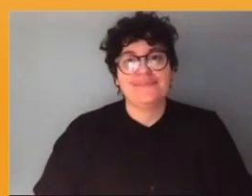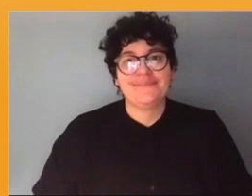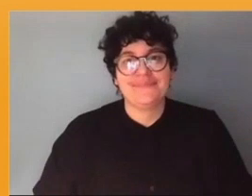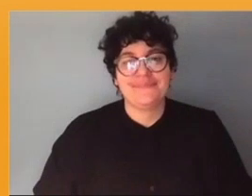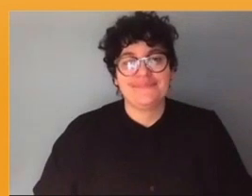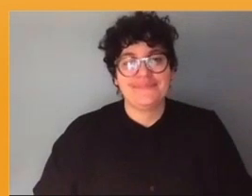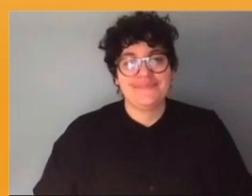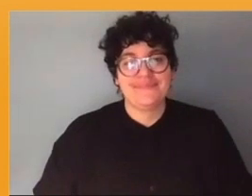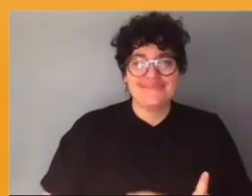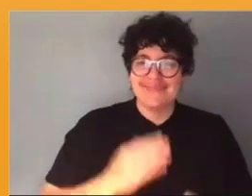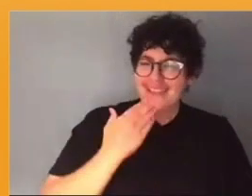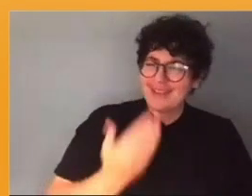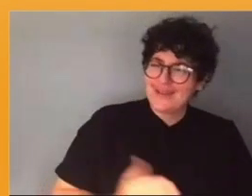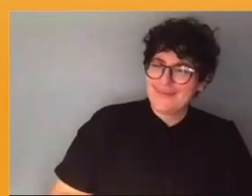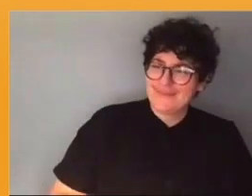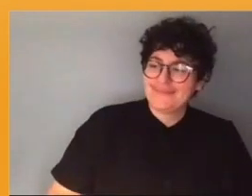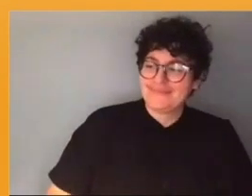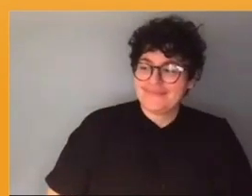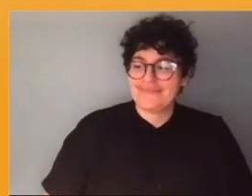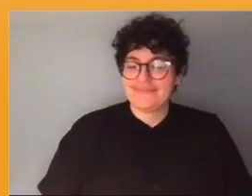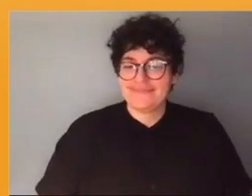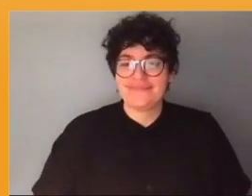Thank you so much.